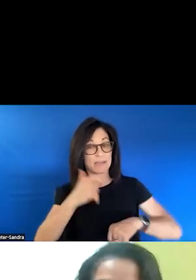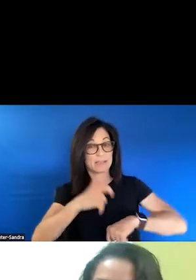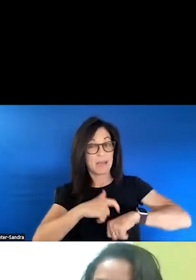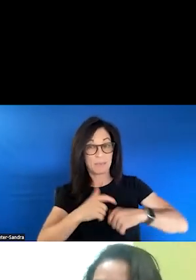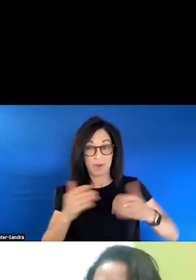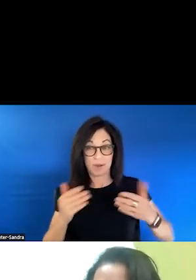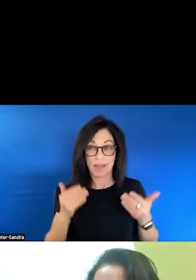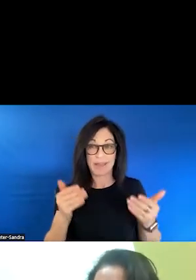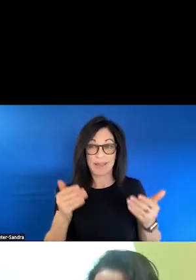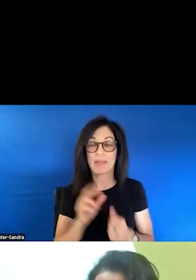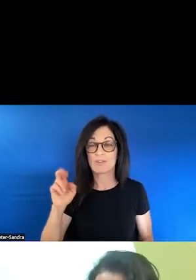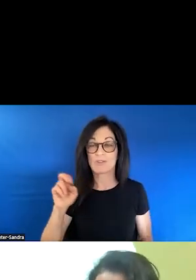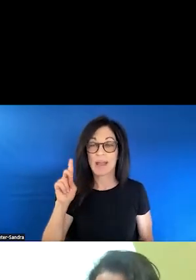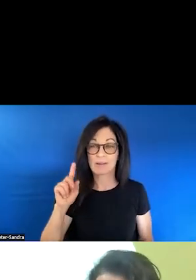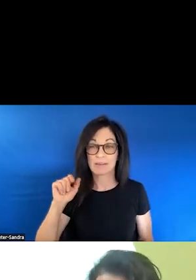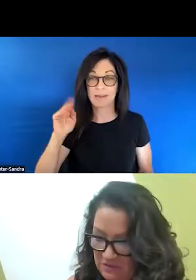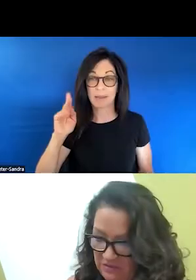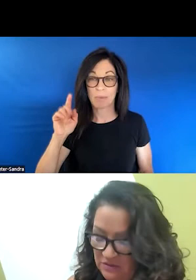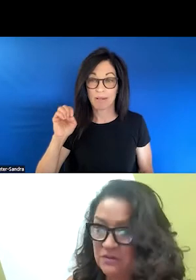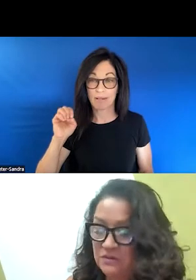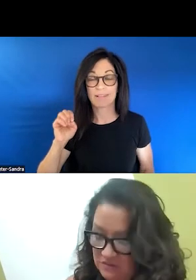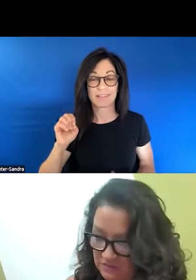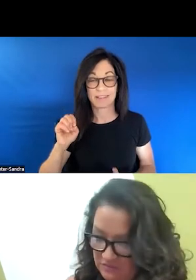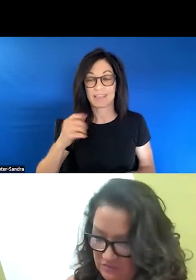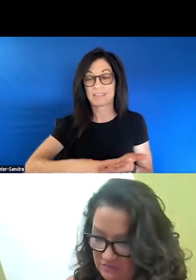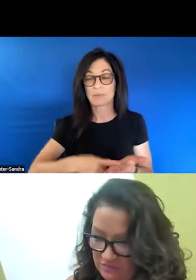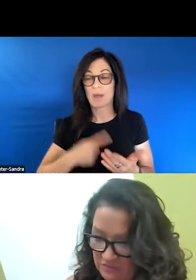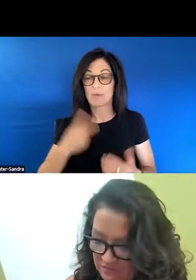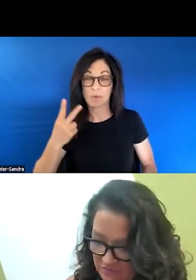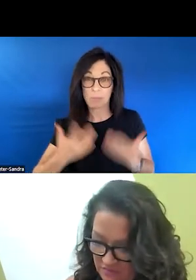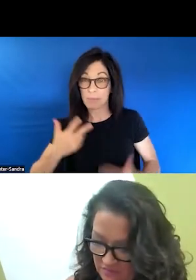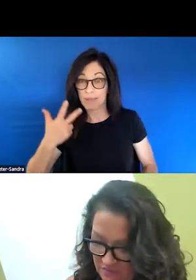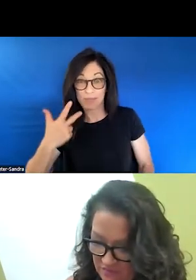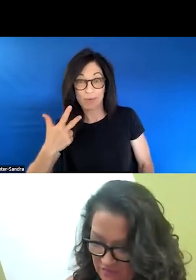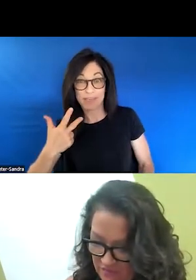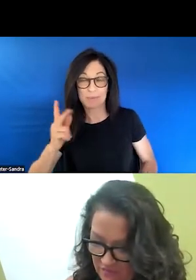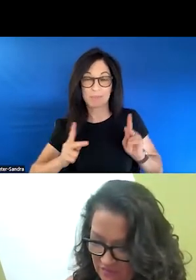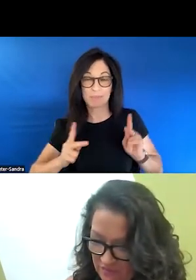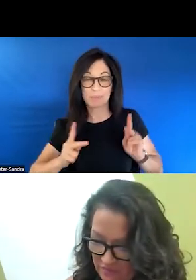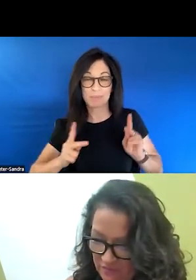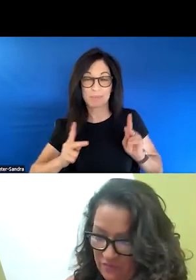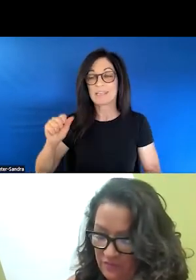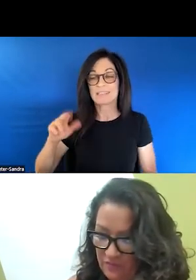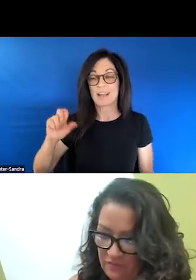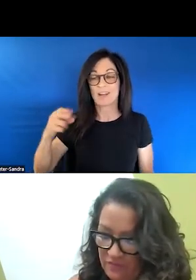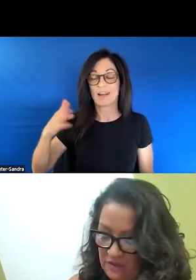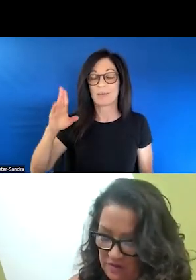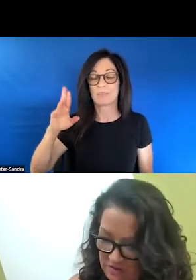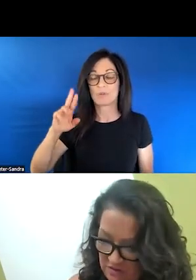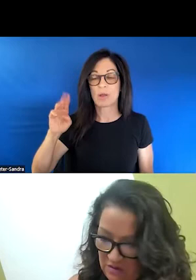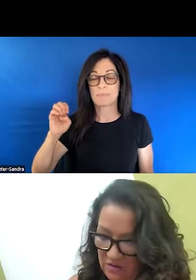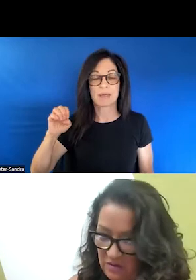roundtable discussion. We have 2 and possibly 3 on board. Sarah Brummett with the National Action Alliance and Preston Looper with Full